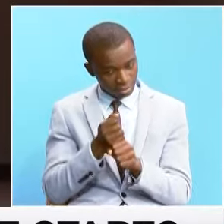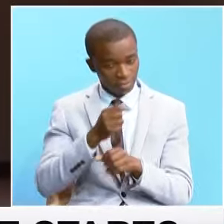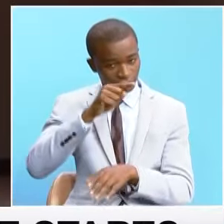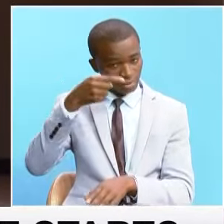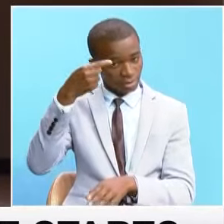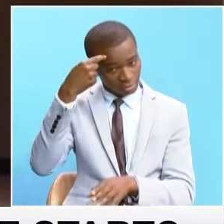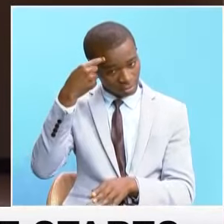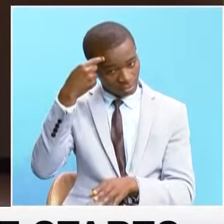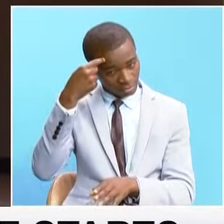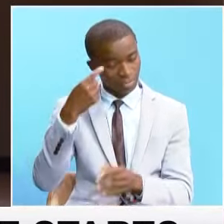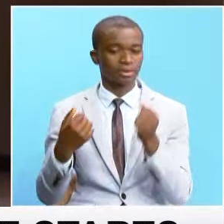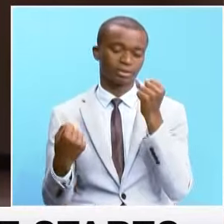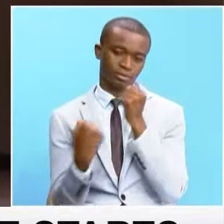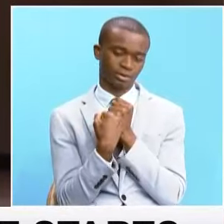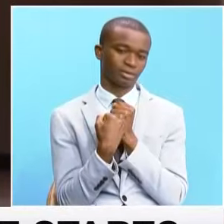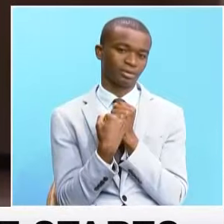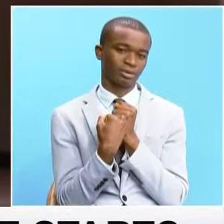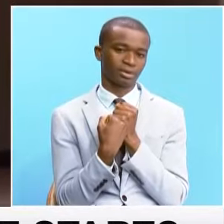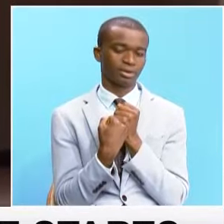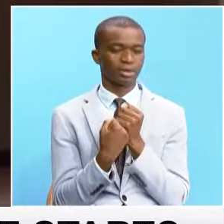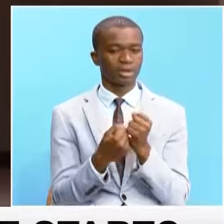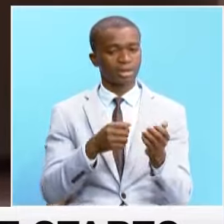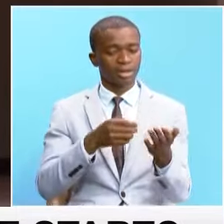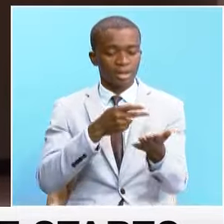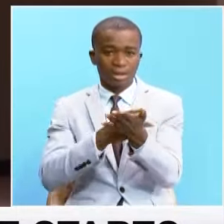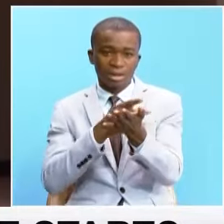Rabies vaccination commences in Northern Province.